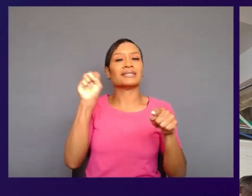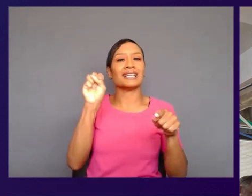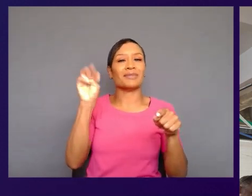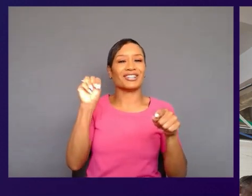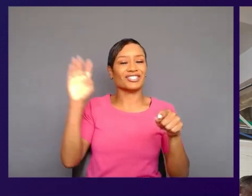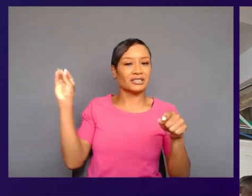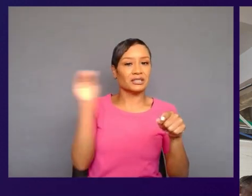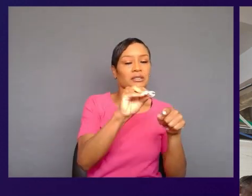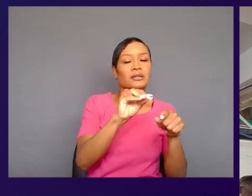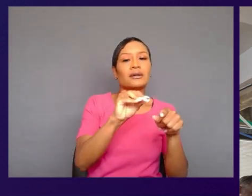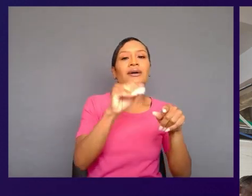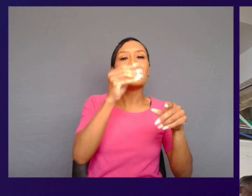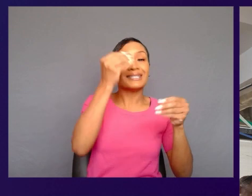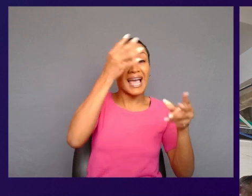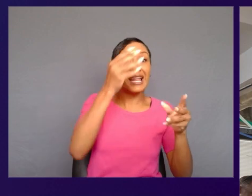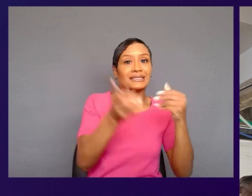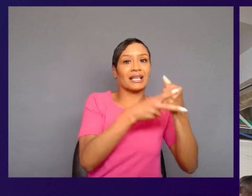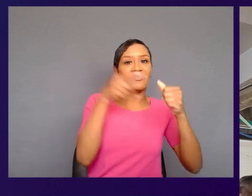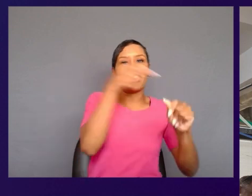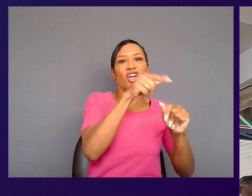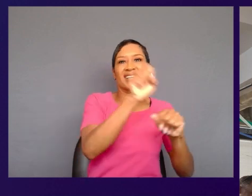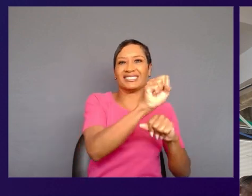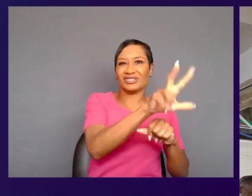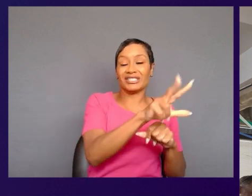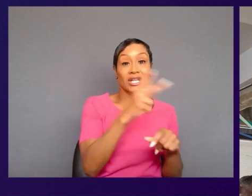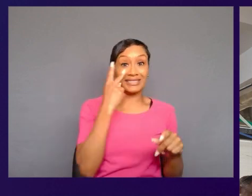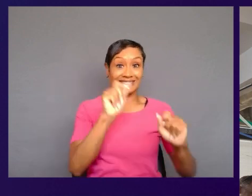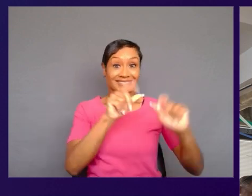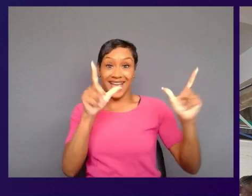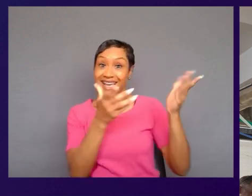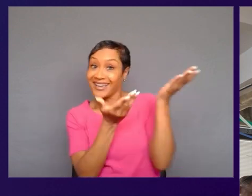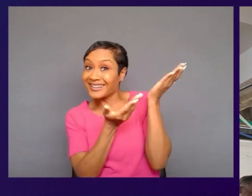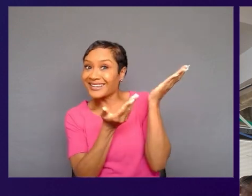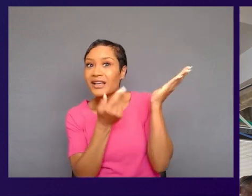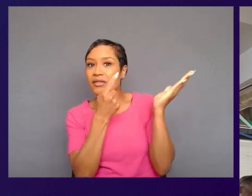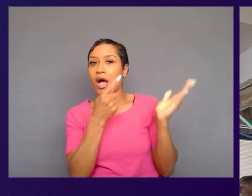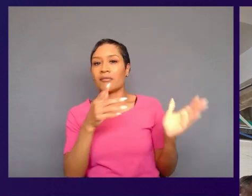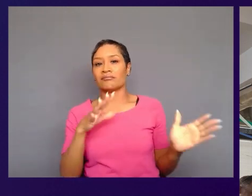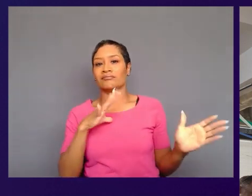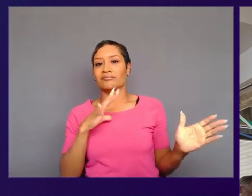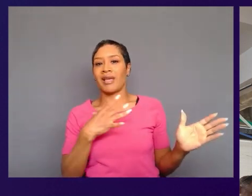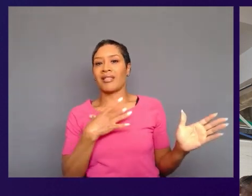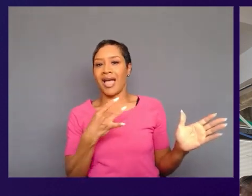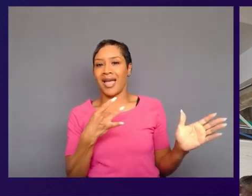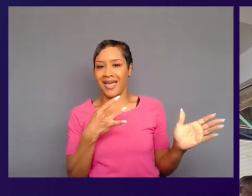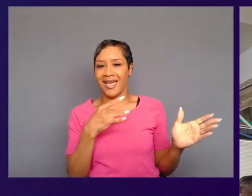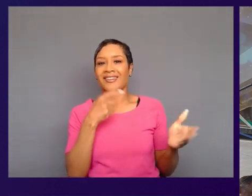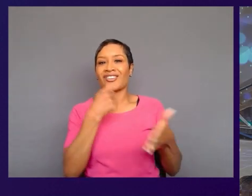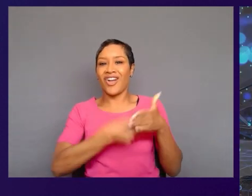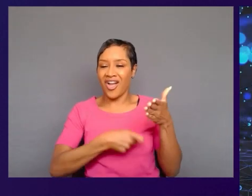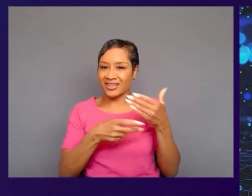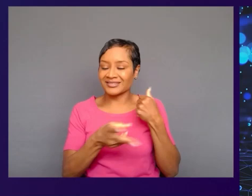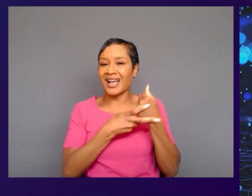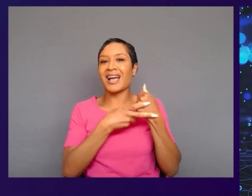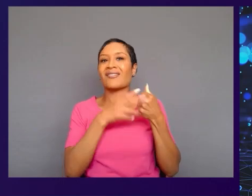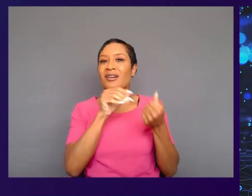on S3. And as you can see from the slide, they are happy with the performance and the cost of this approach.